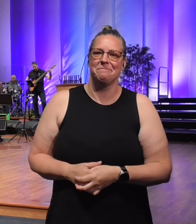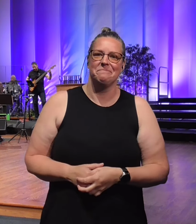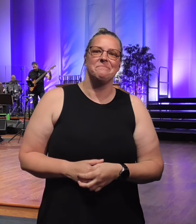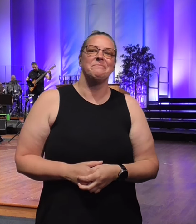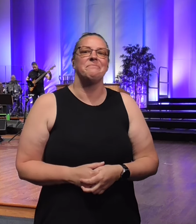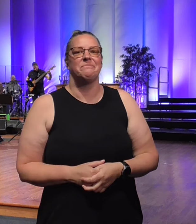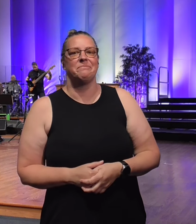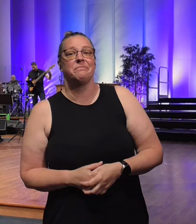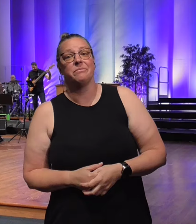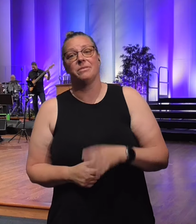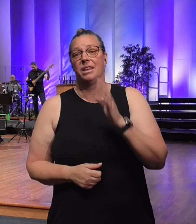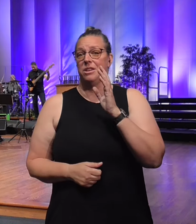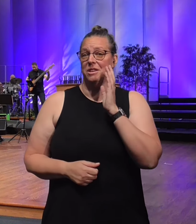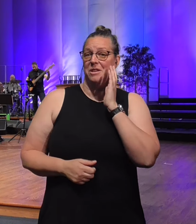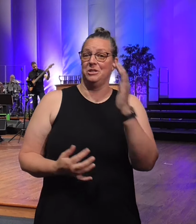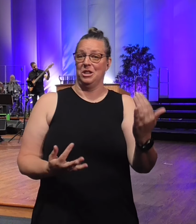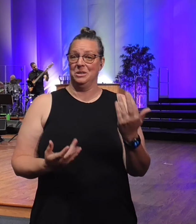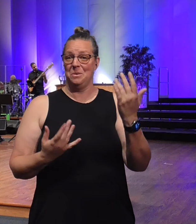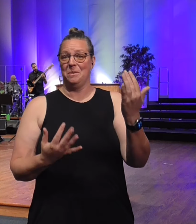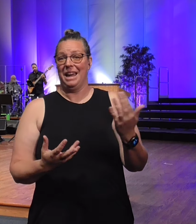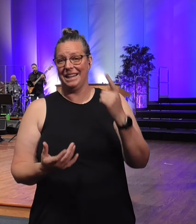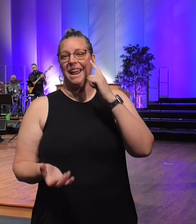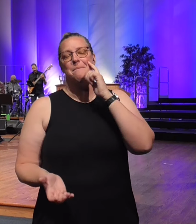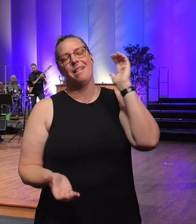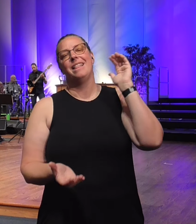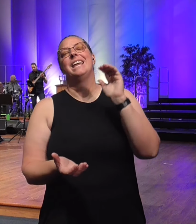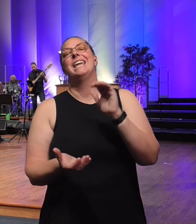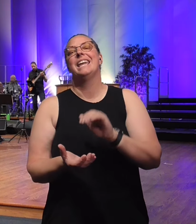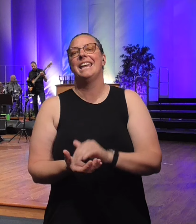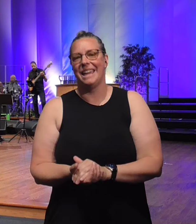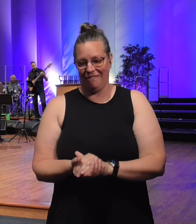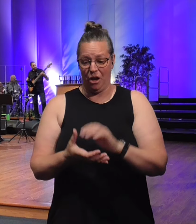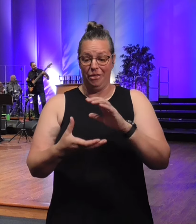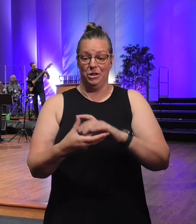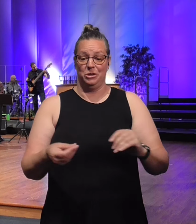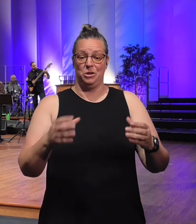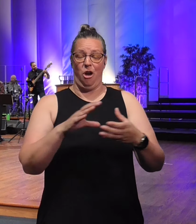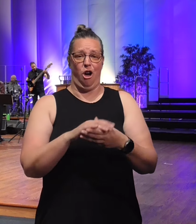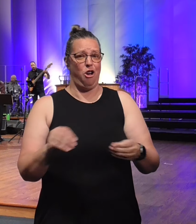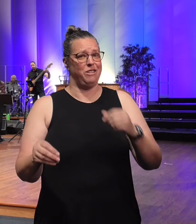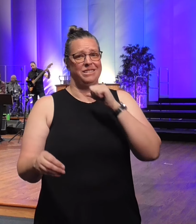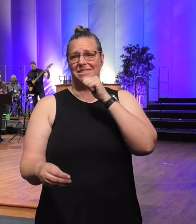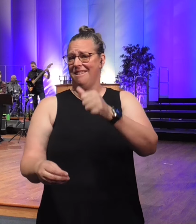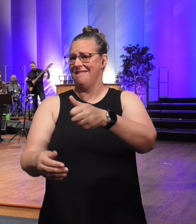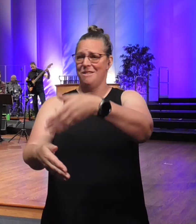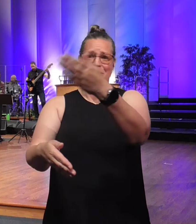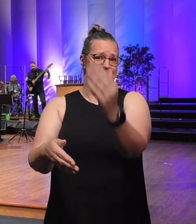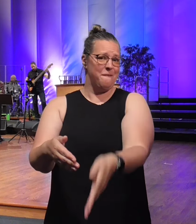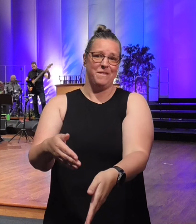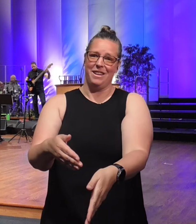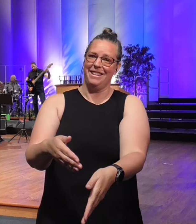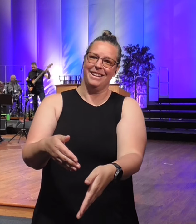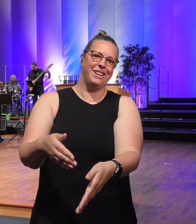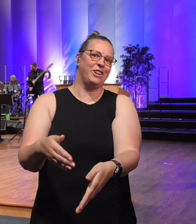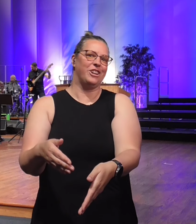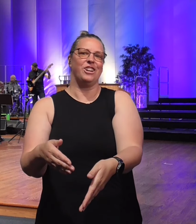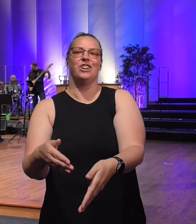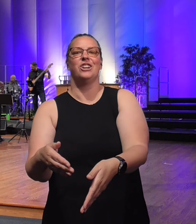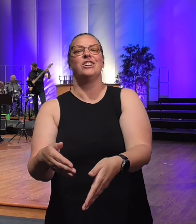amazed. You've just got to believe. Your story is so far from